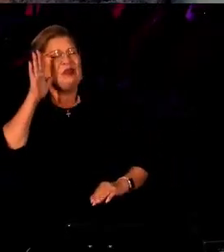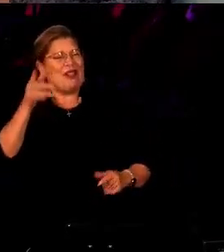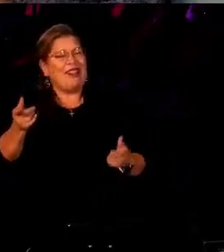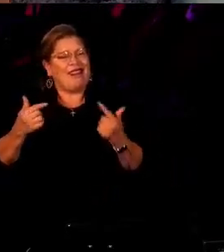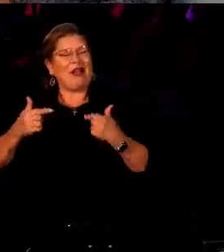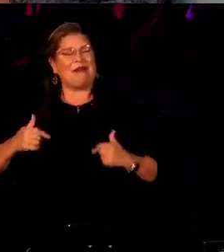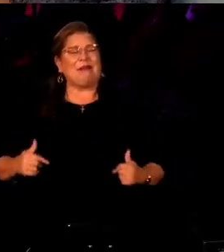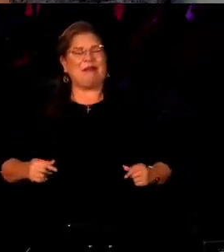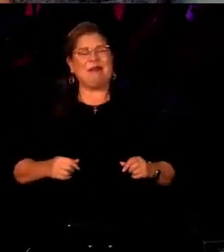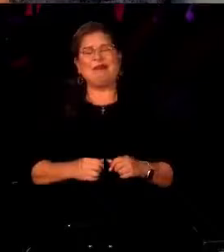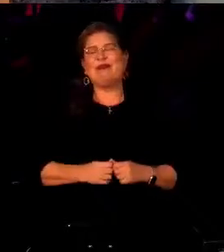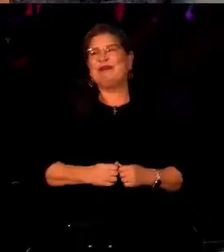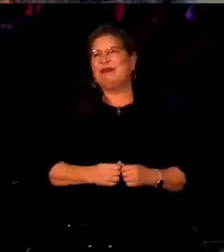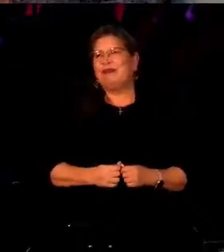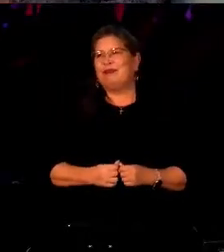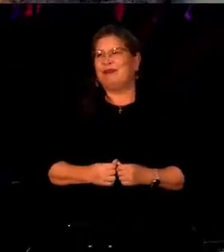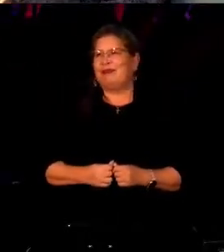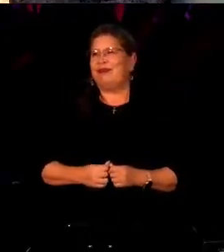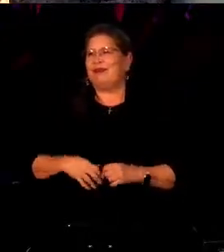a-coming.